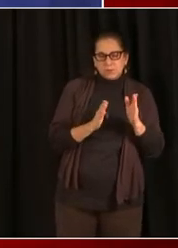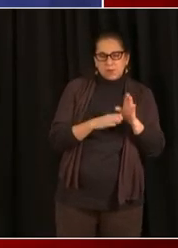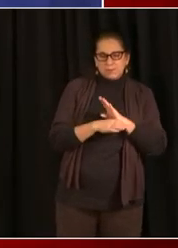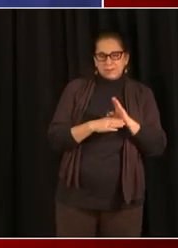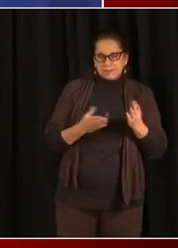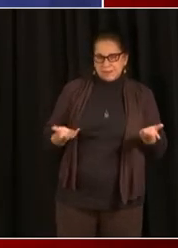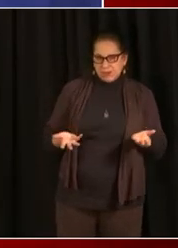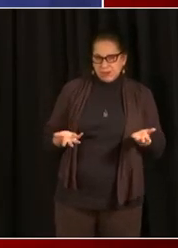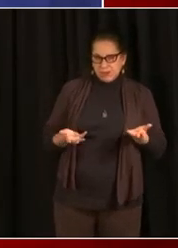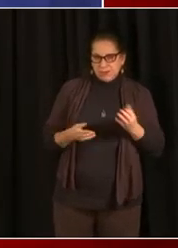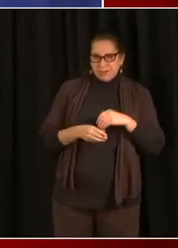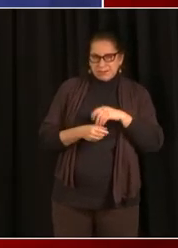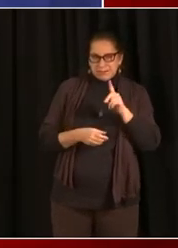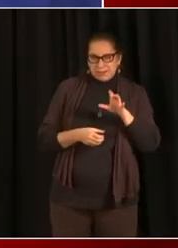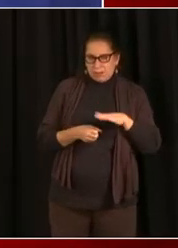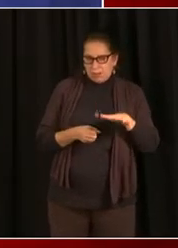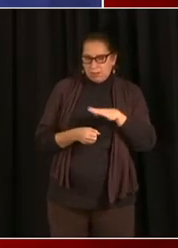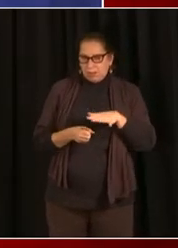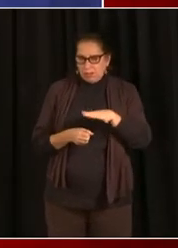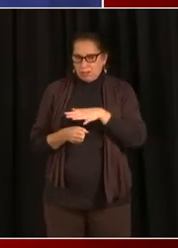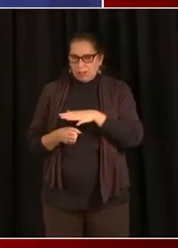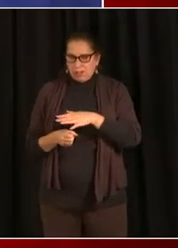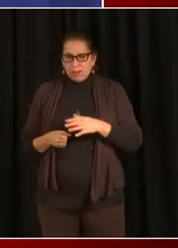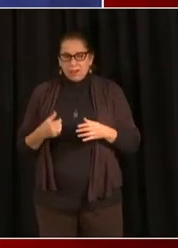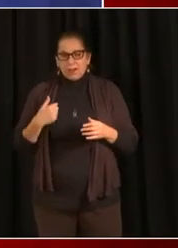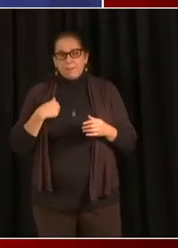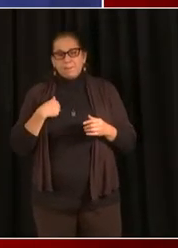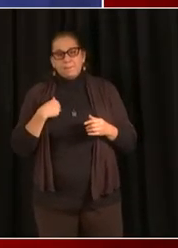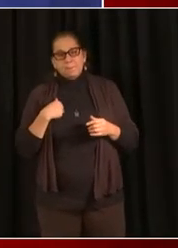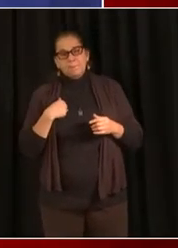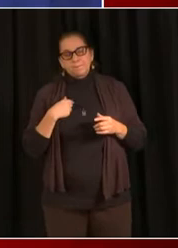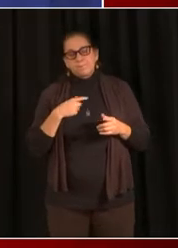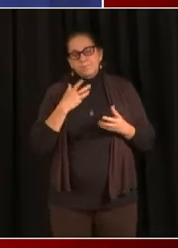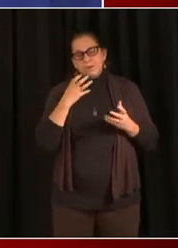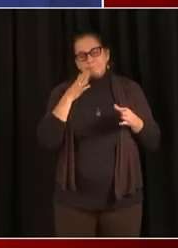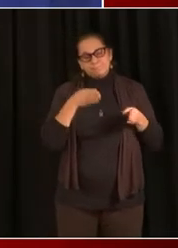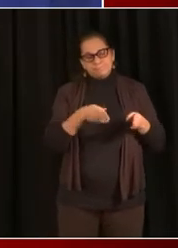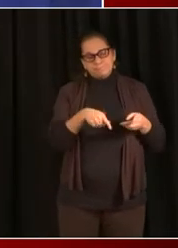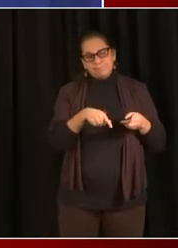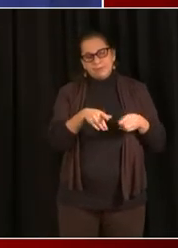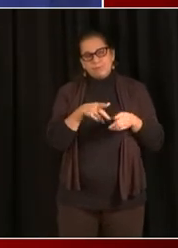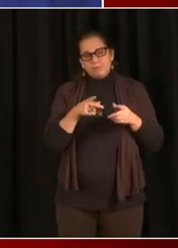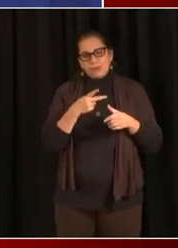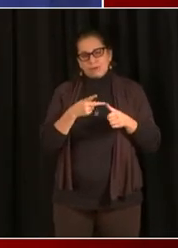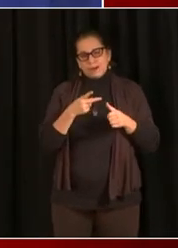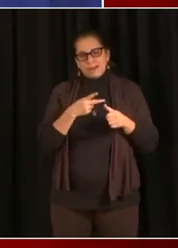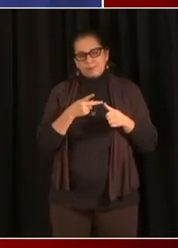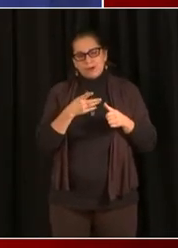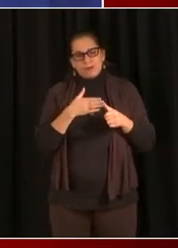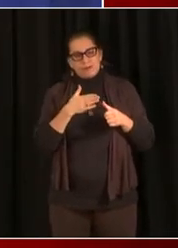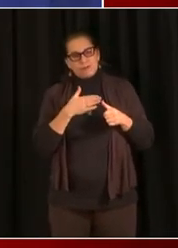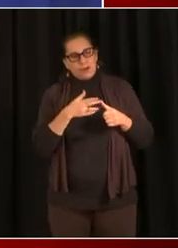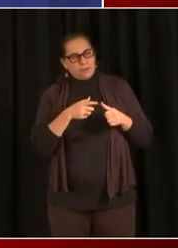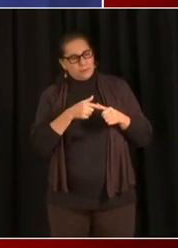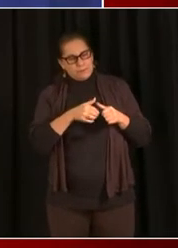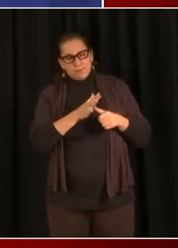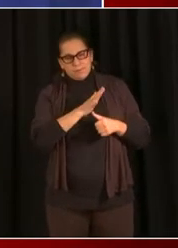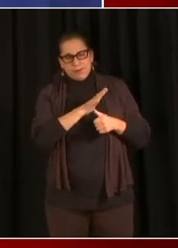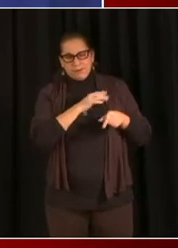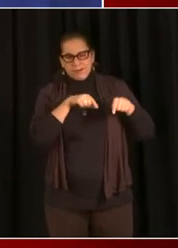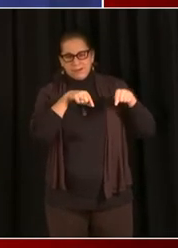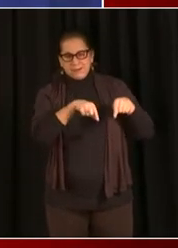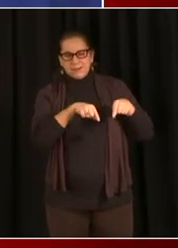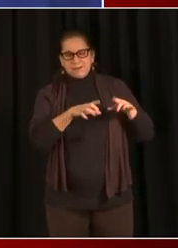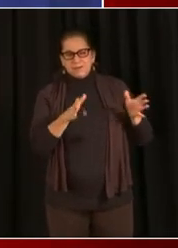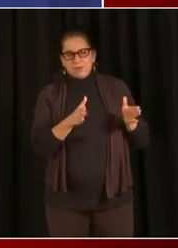small businesses and supporting small businesses has always been a big priority for us as a company. So in doing that, I've been asked to talk a little bit about